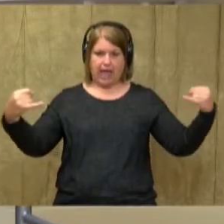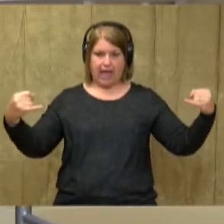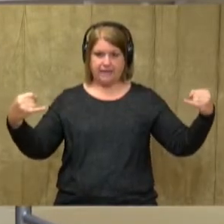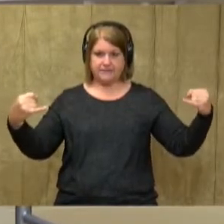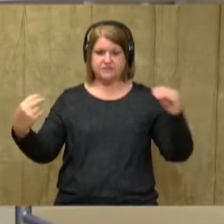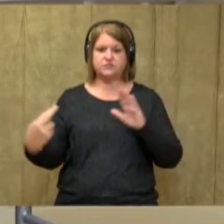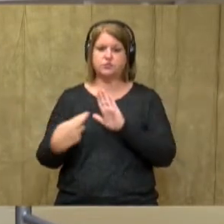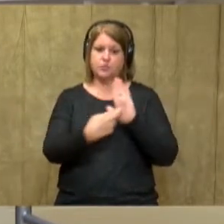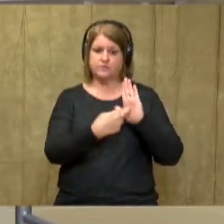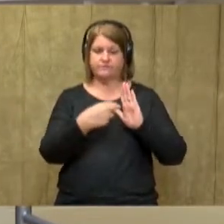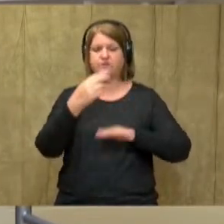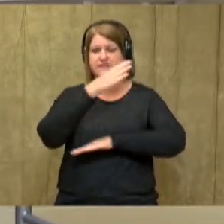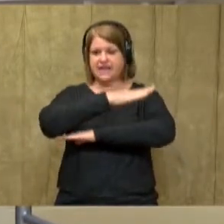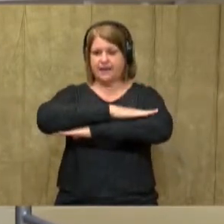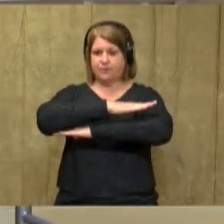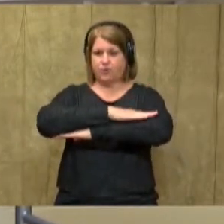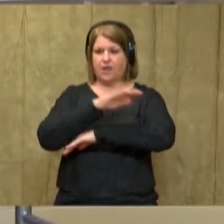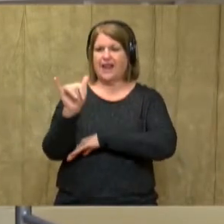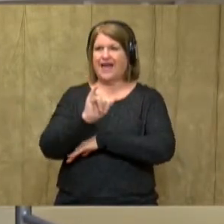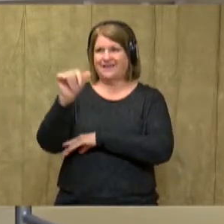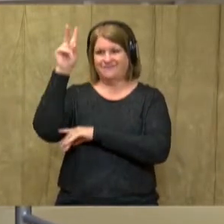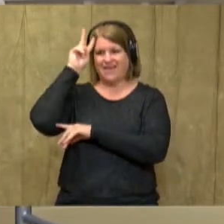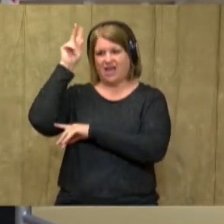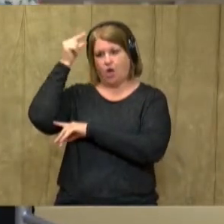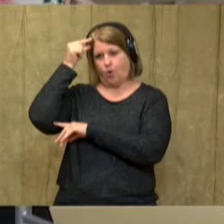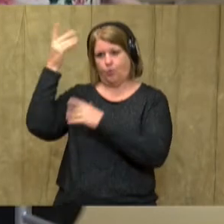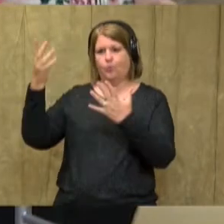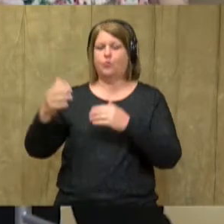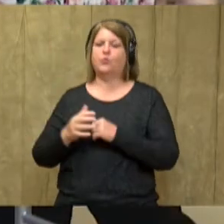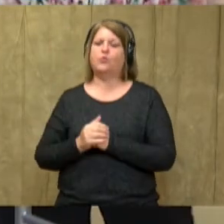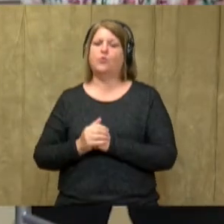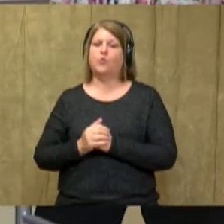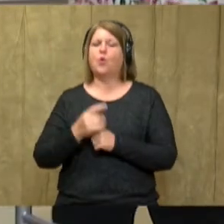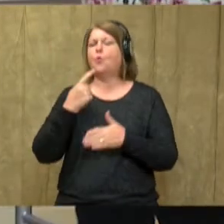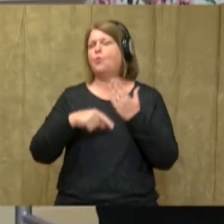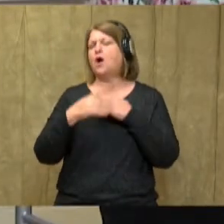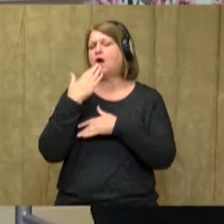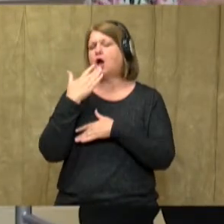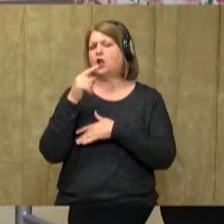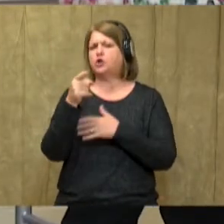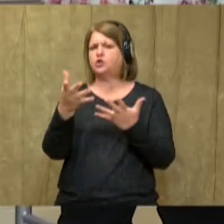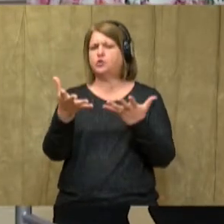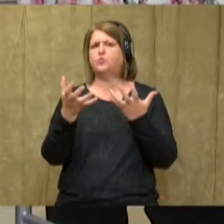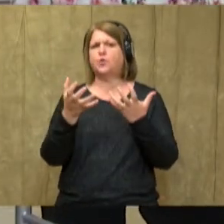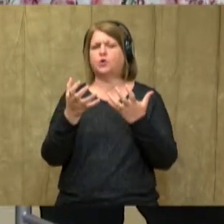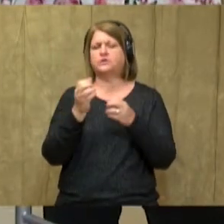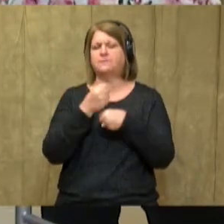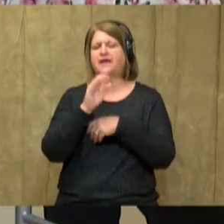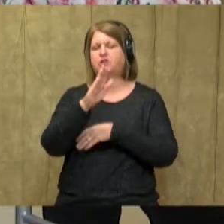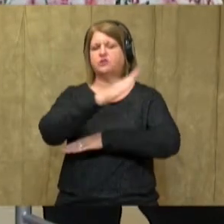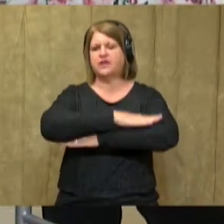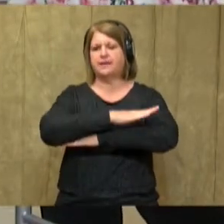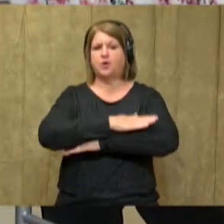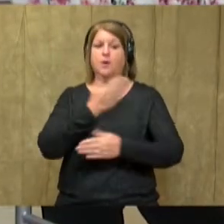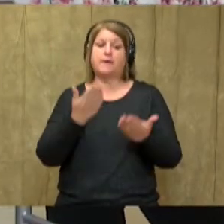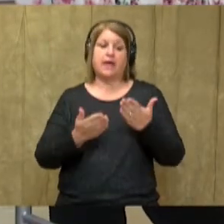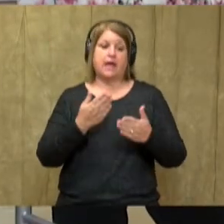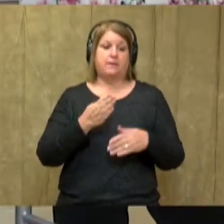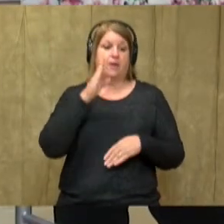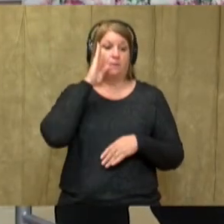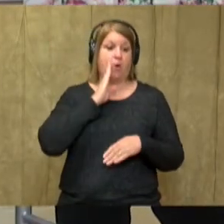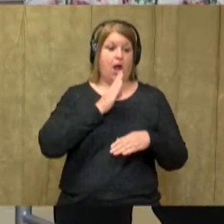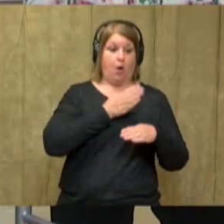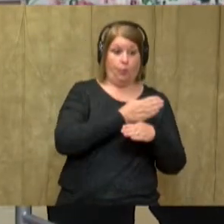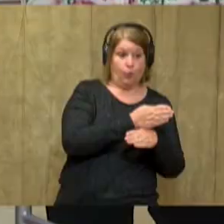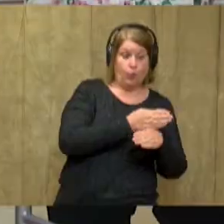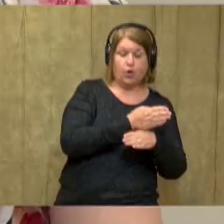table, like Van Gogh did. All right, so what color do you want to do your table? Do you want to do a brown wooden table? Do you want to